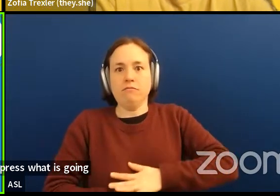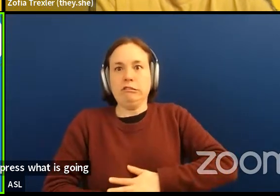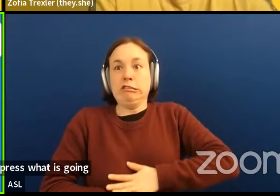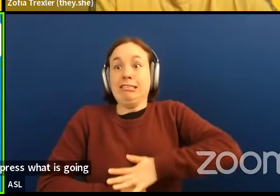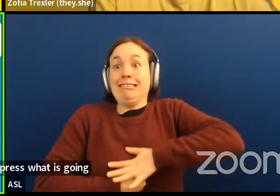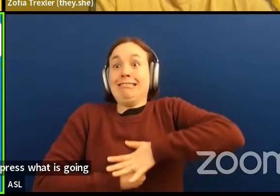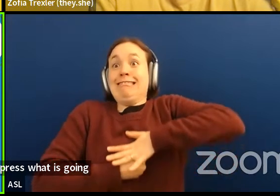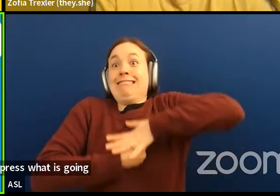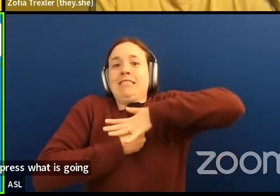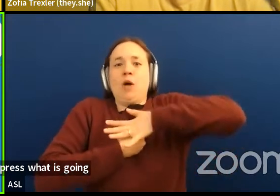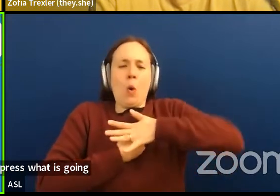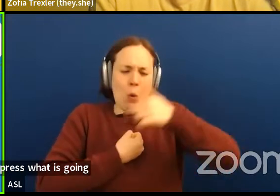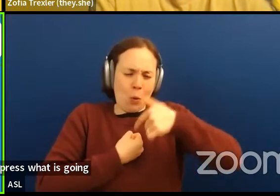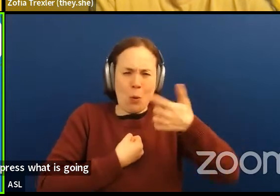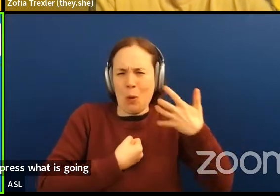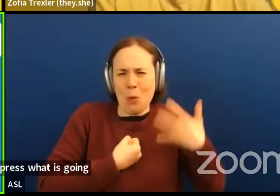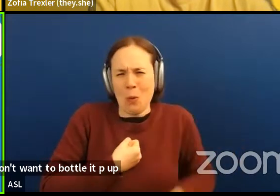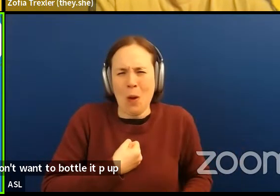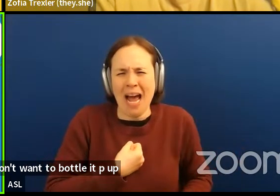So I use